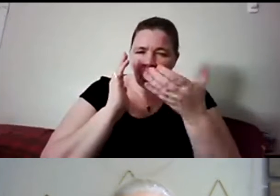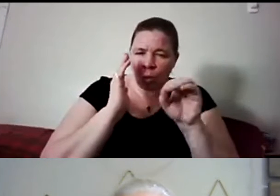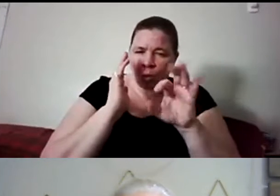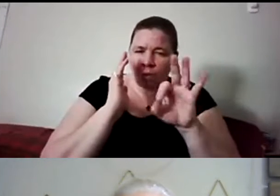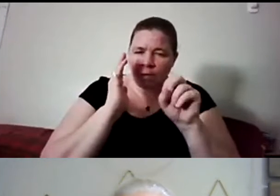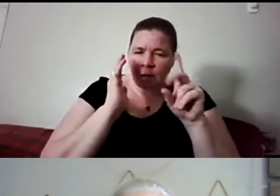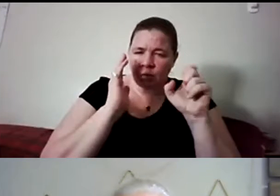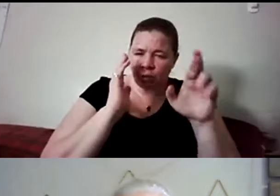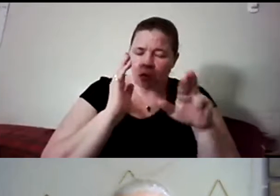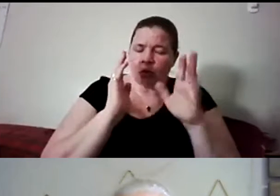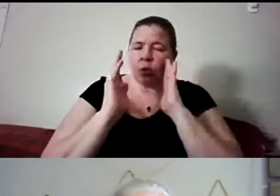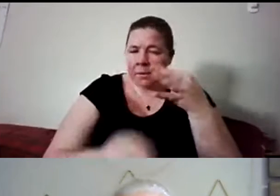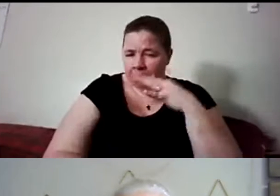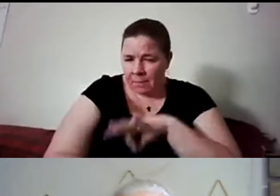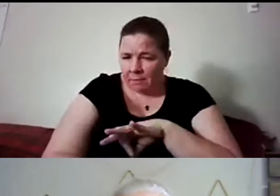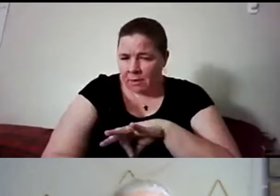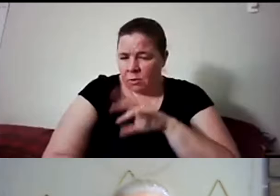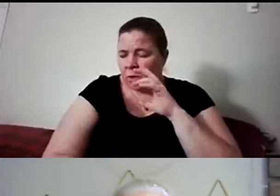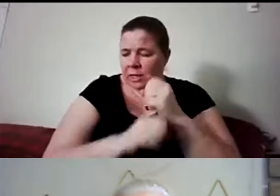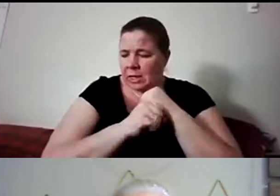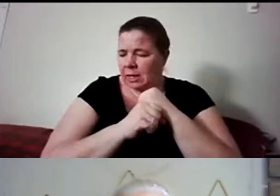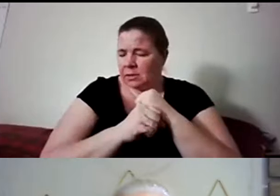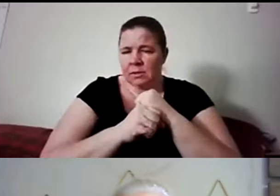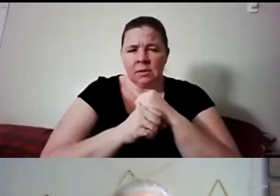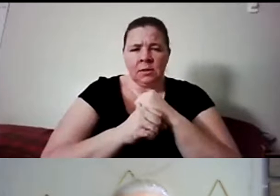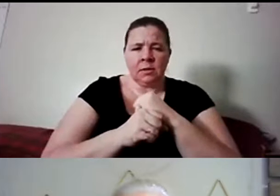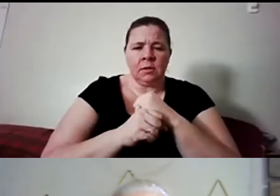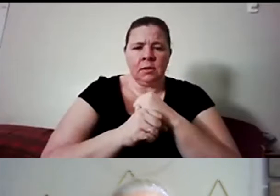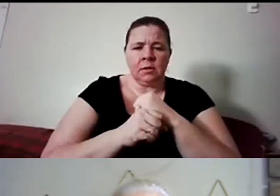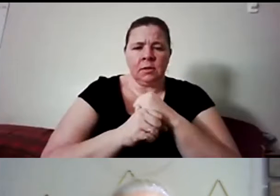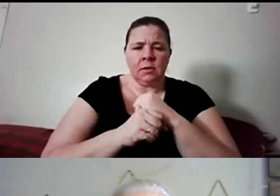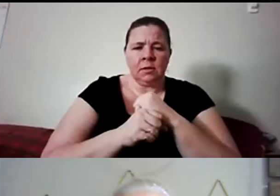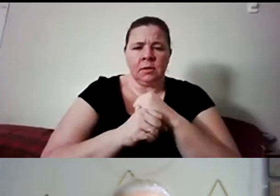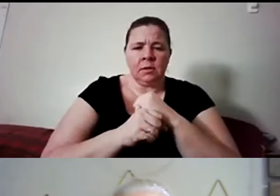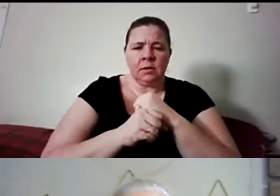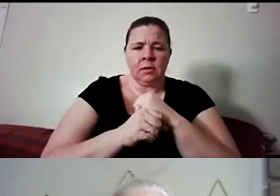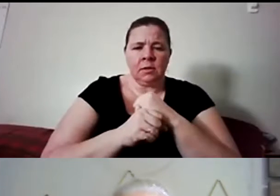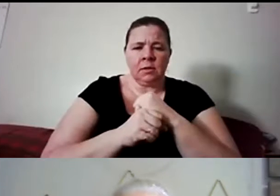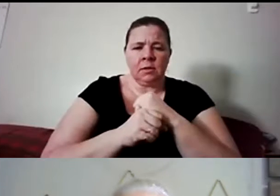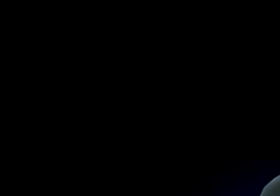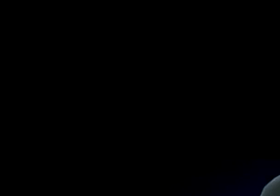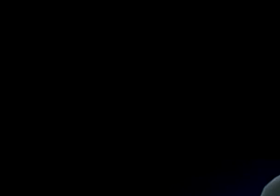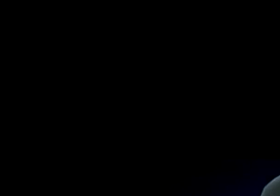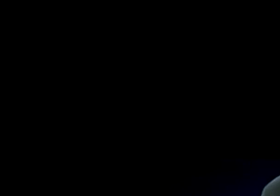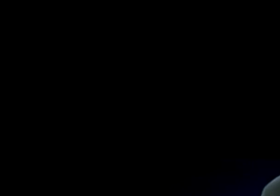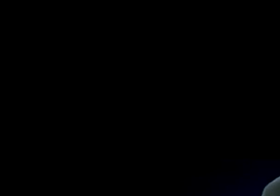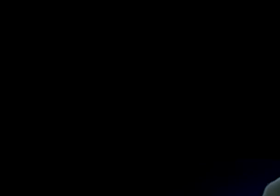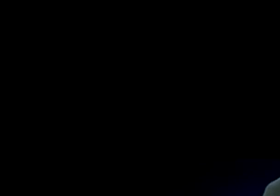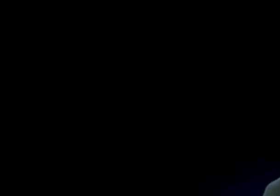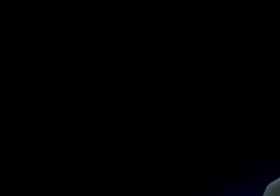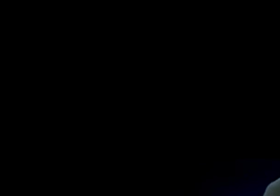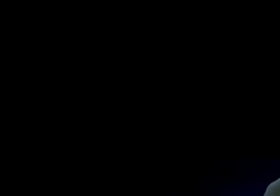to benefit. You get you're like a member, and you're joining with a